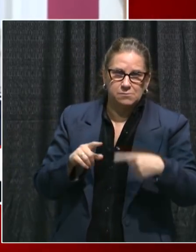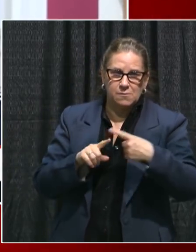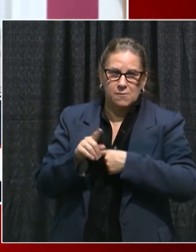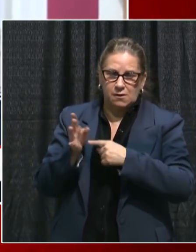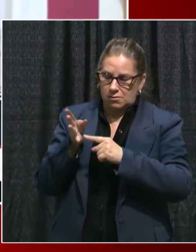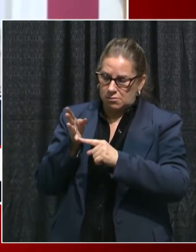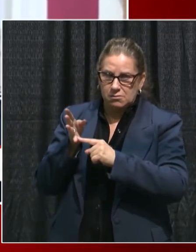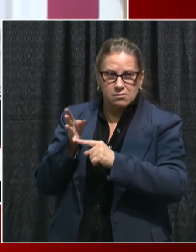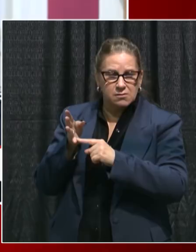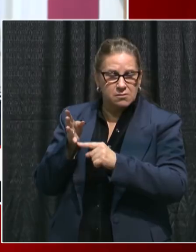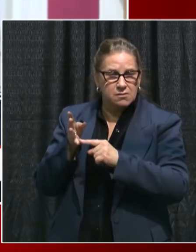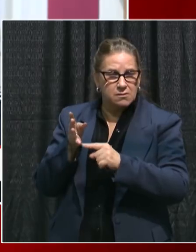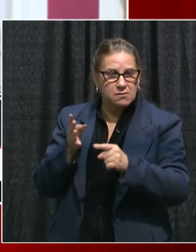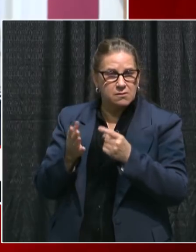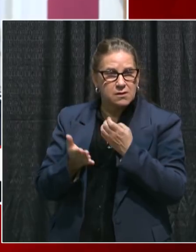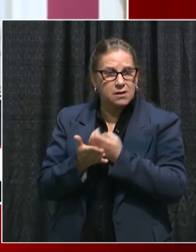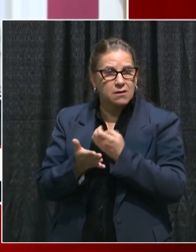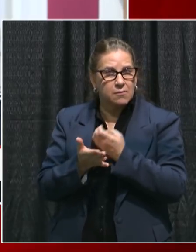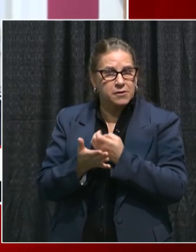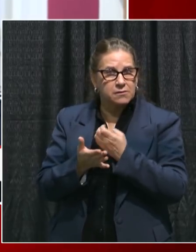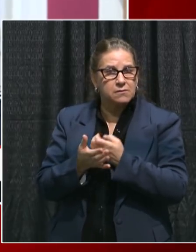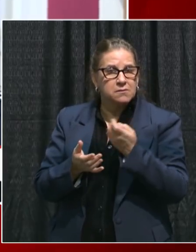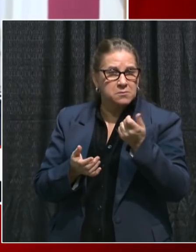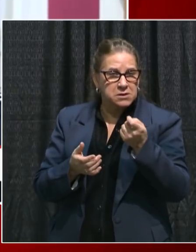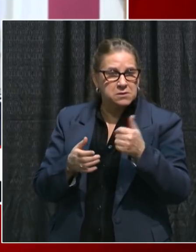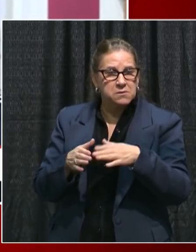to open up for new cases that evolve.